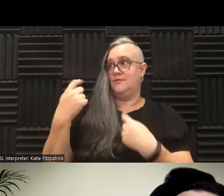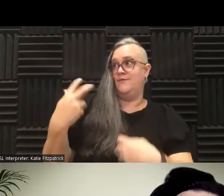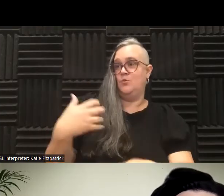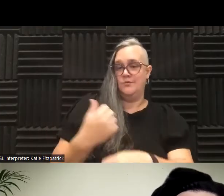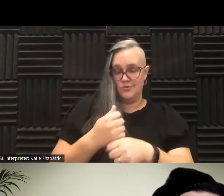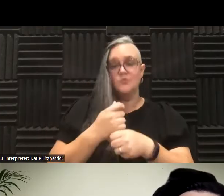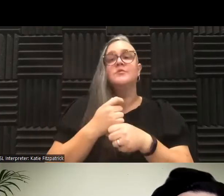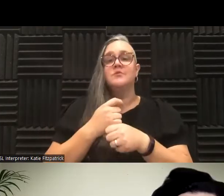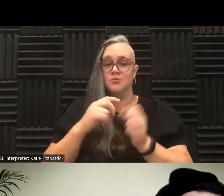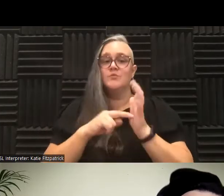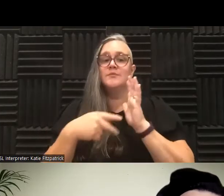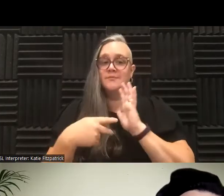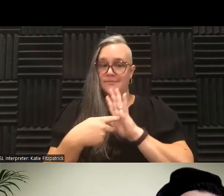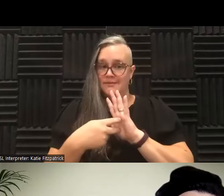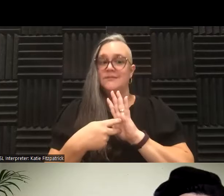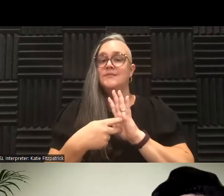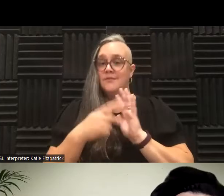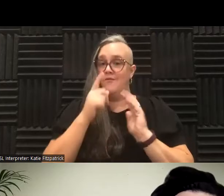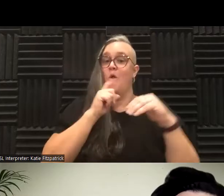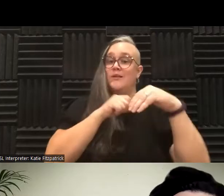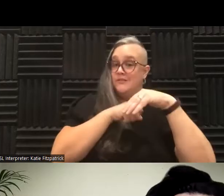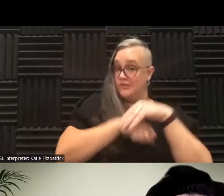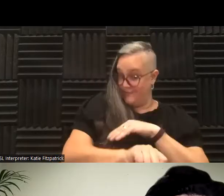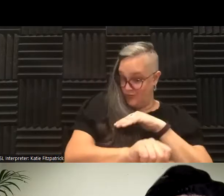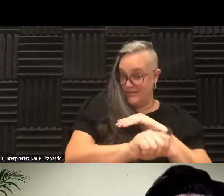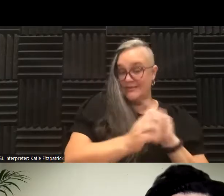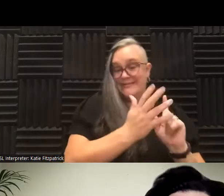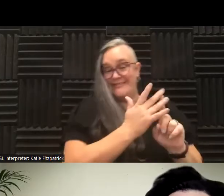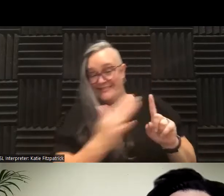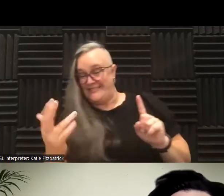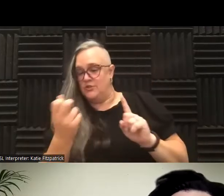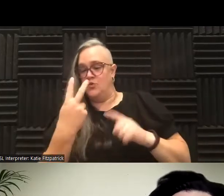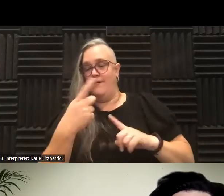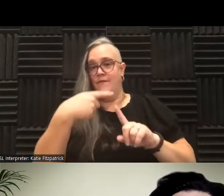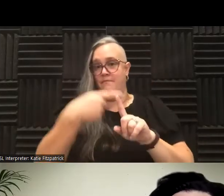expand coverage for those after giving delivery for a full 12 months.